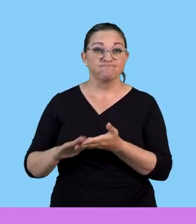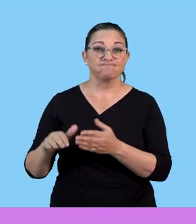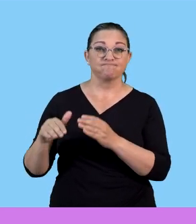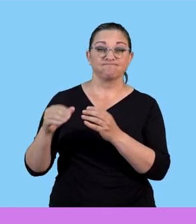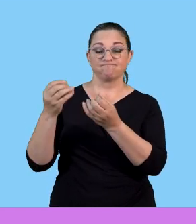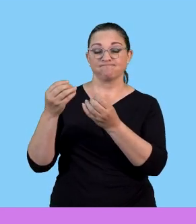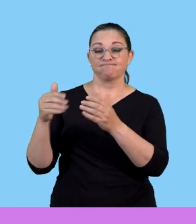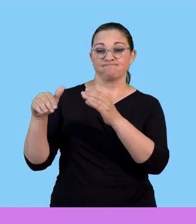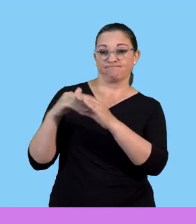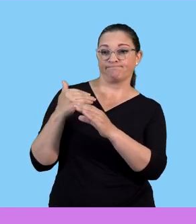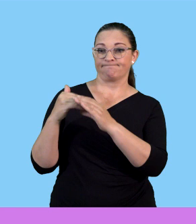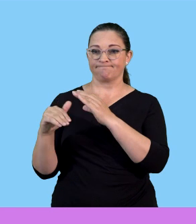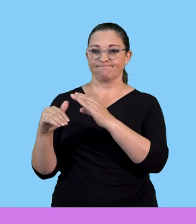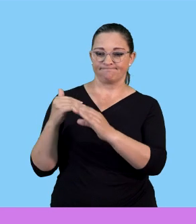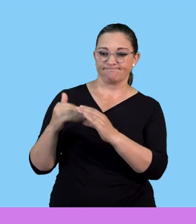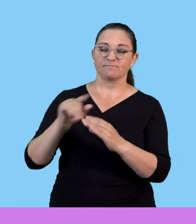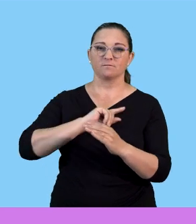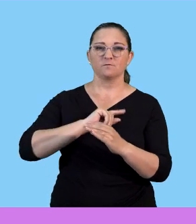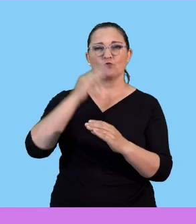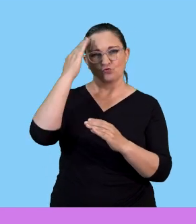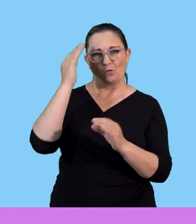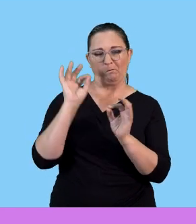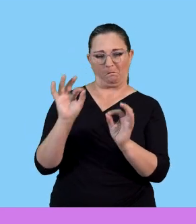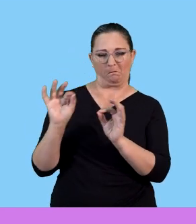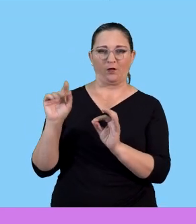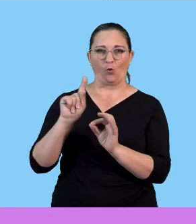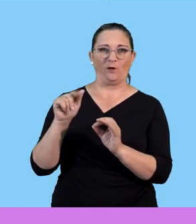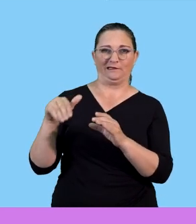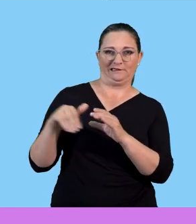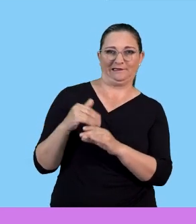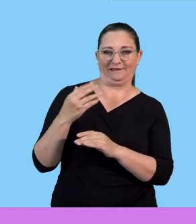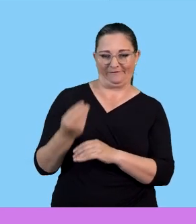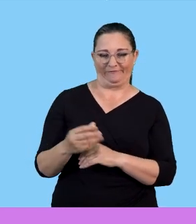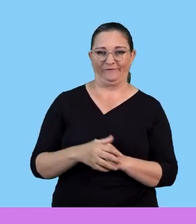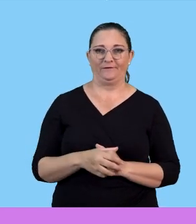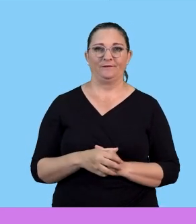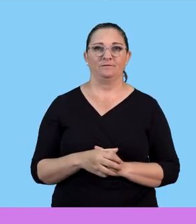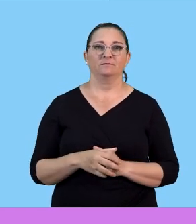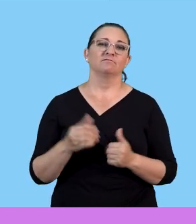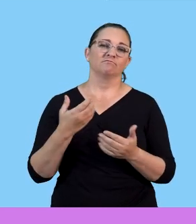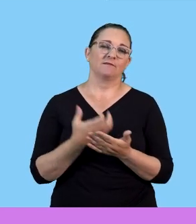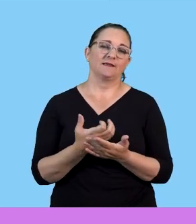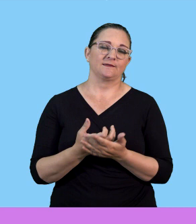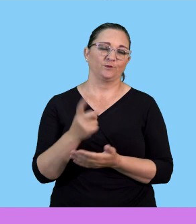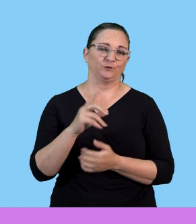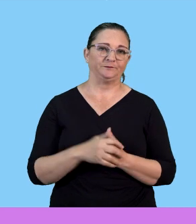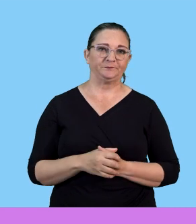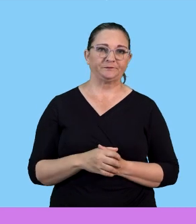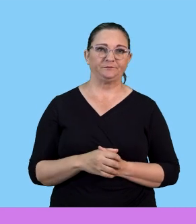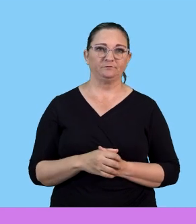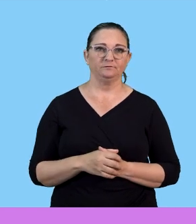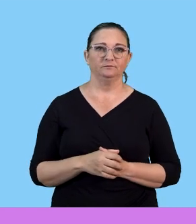running balance so that you know exactly what is in your bank account. Let's look at